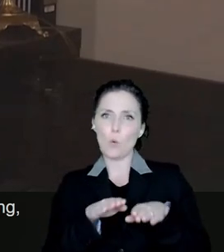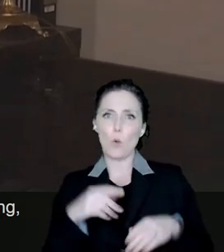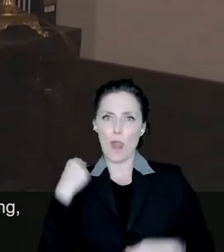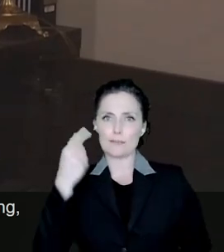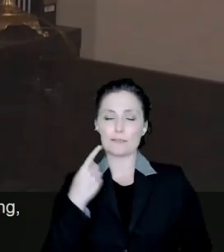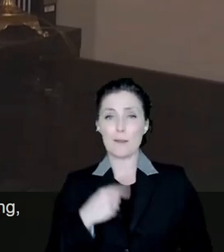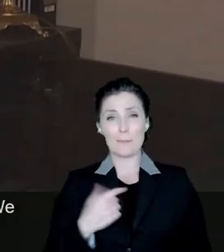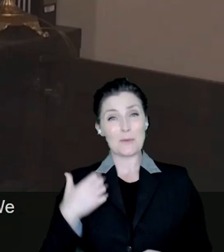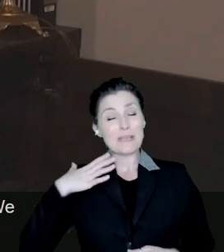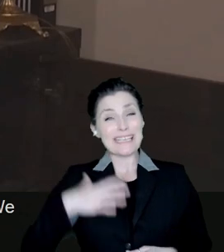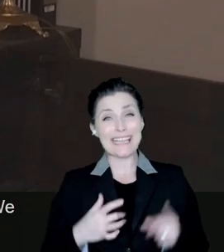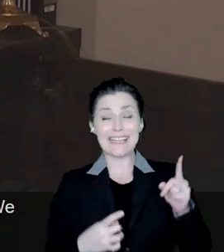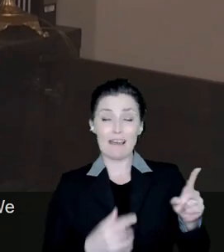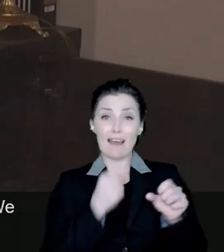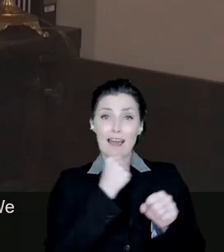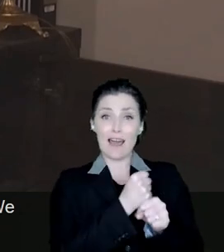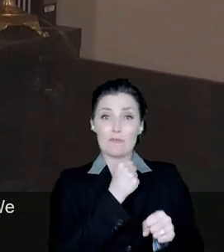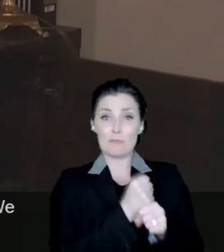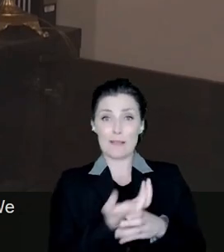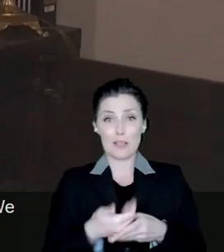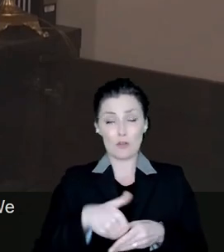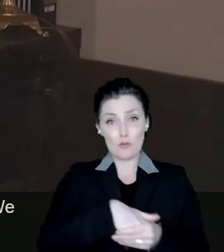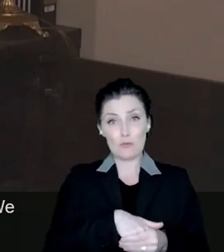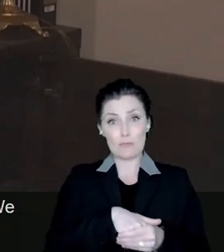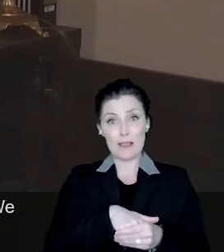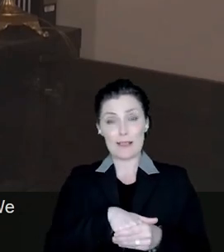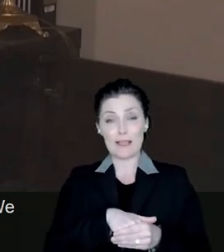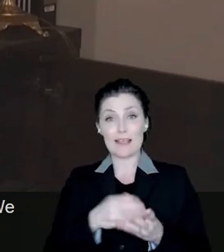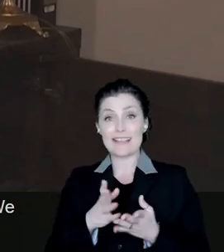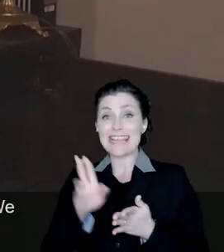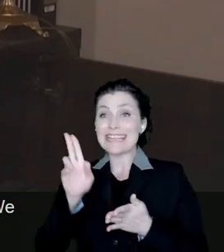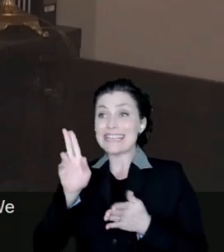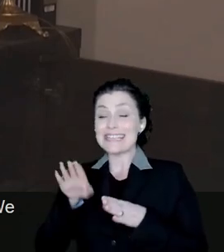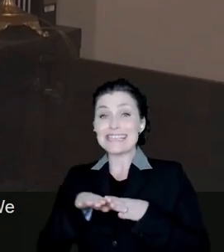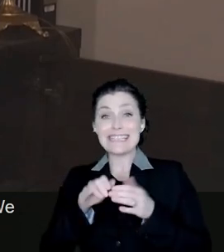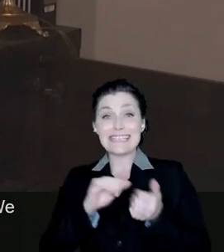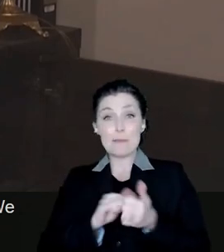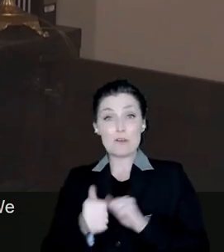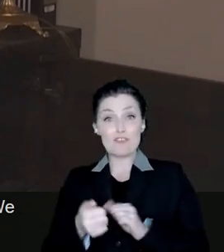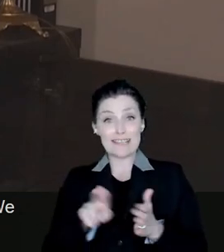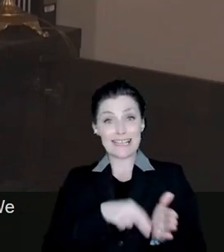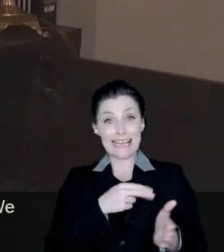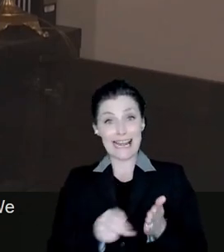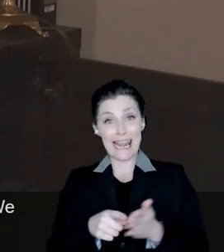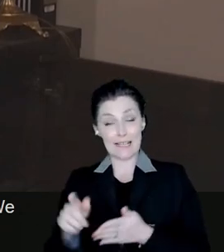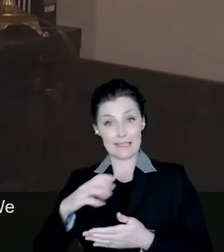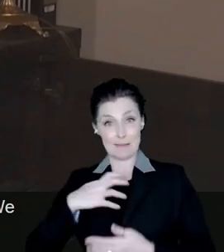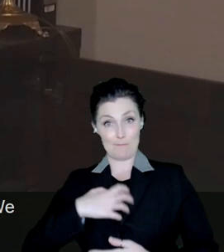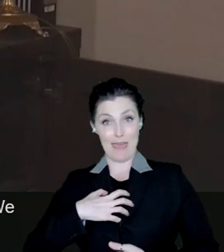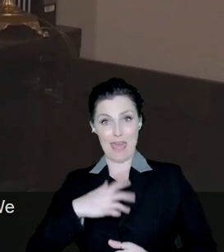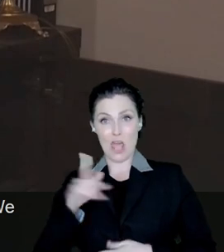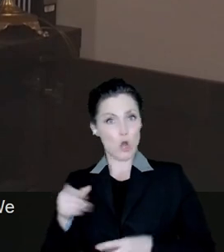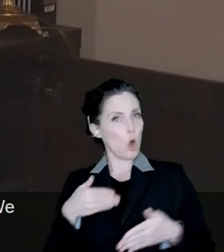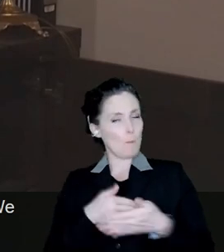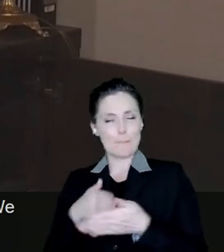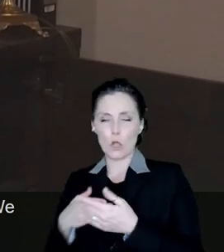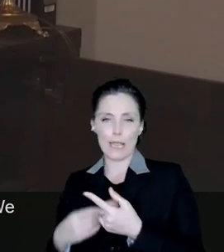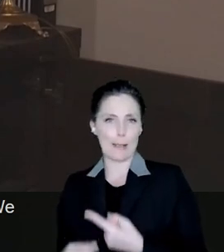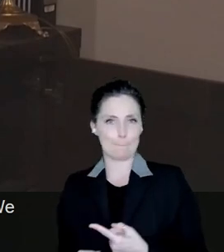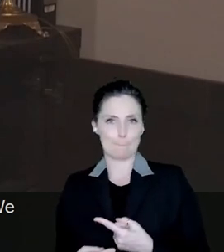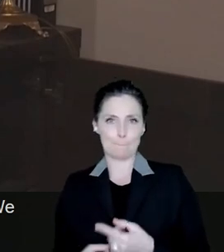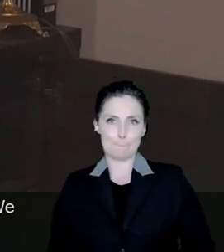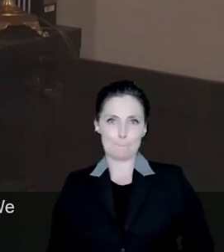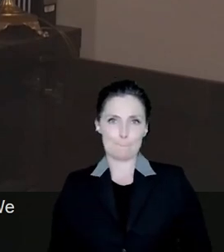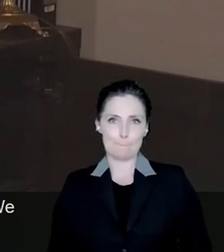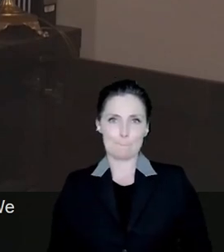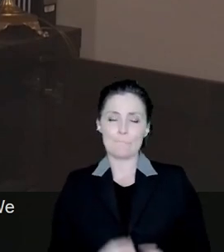which cooperates with the democratically elected mayor of London rather than being a hindrance to the mayor. And I think that it's very rich people saying